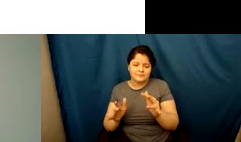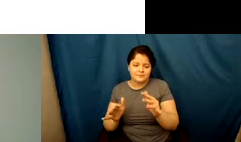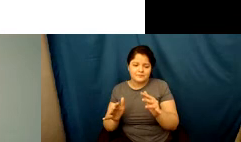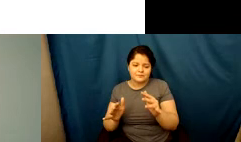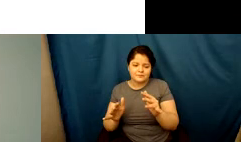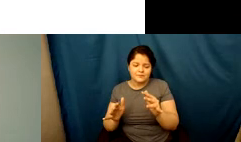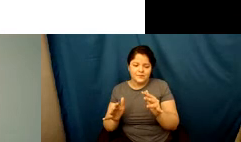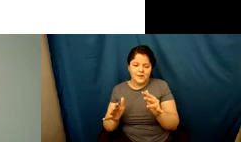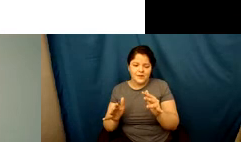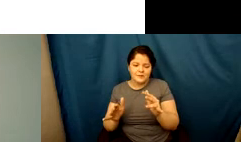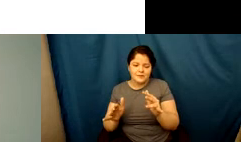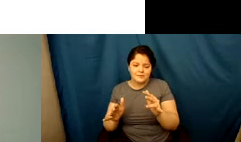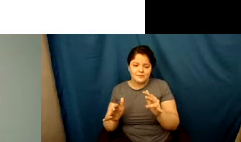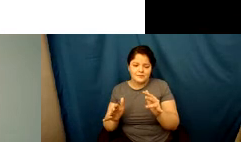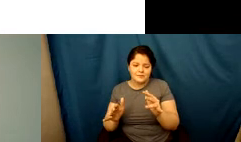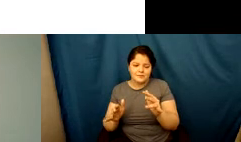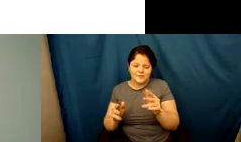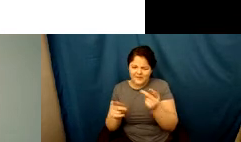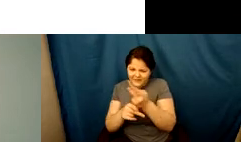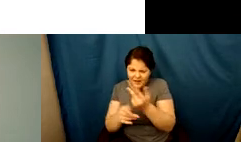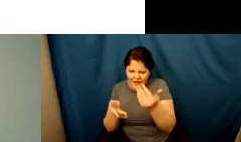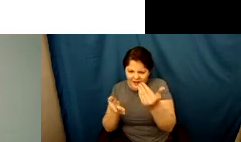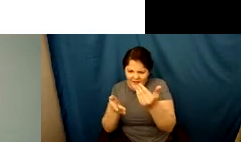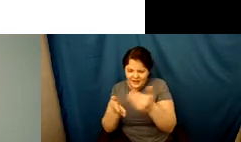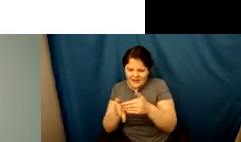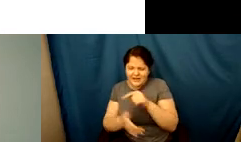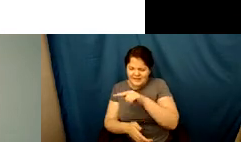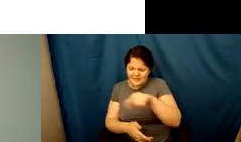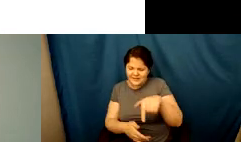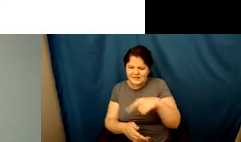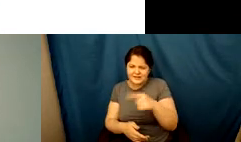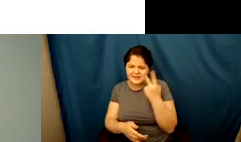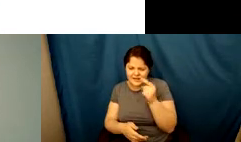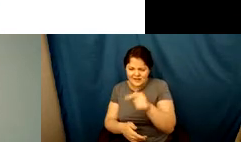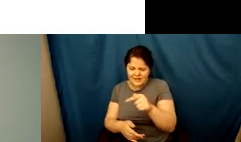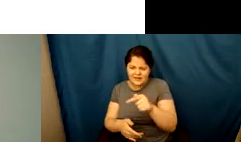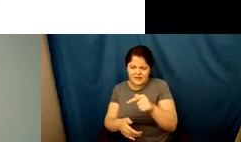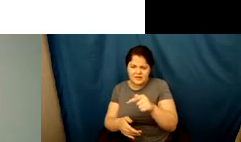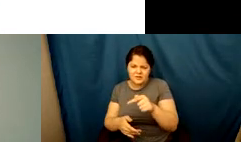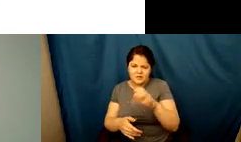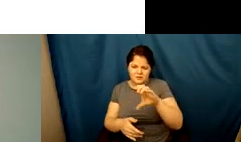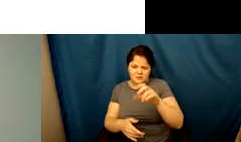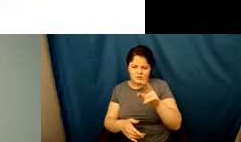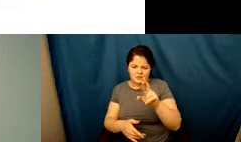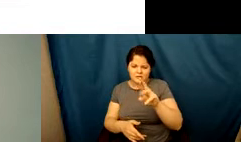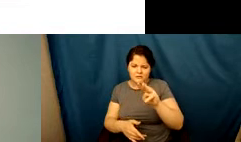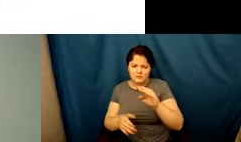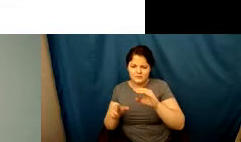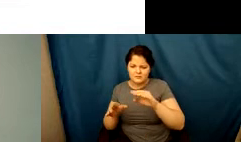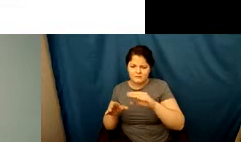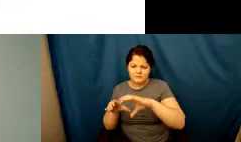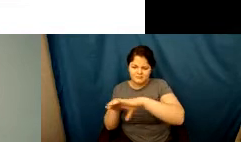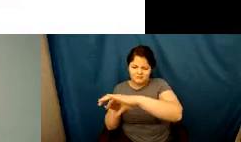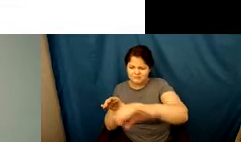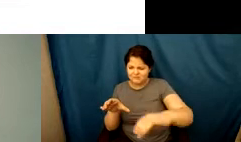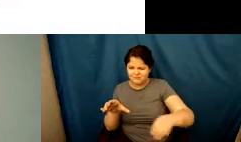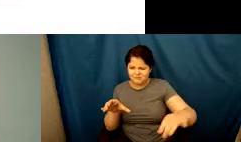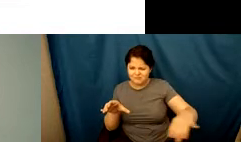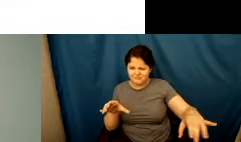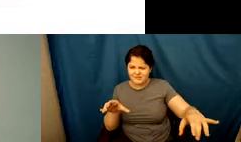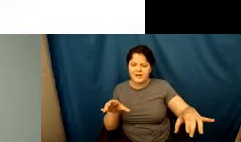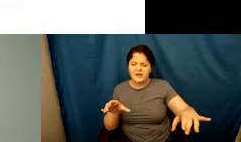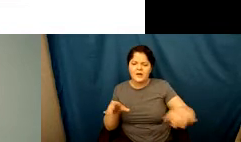was to reconfigure that. There's like that really jagged curb edge, the kind of the sawtooth sidewalk